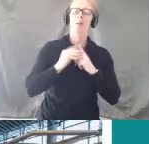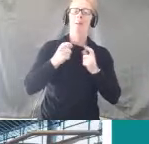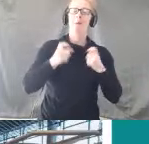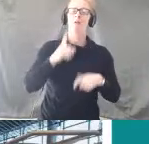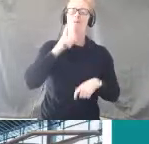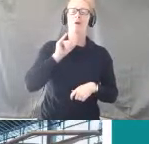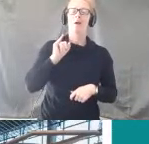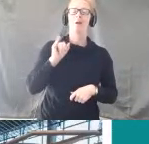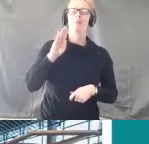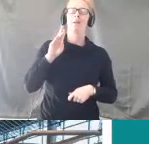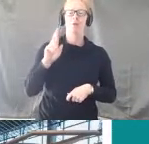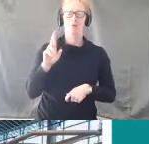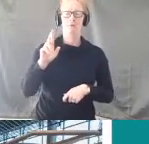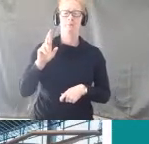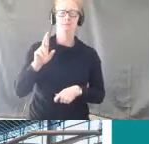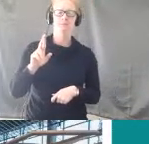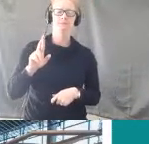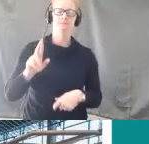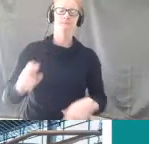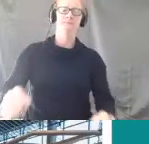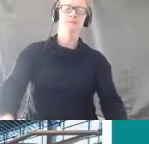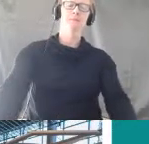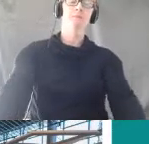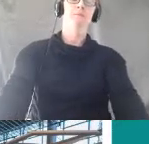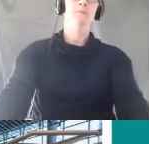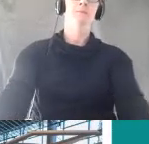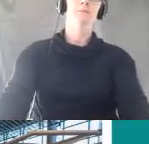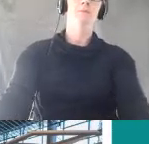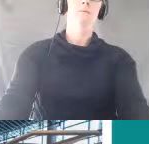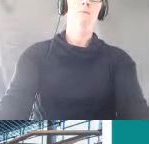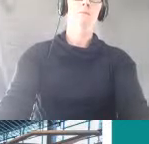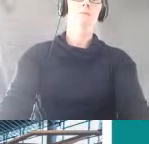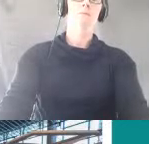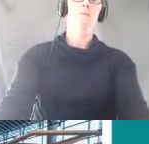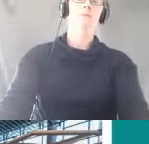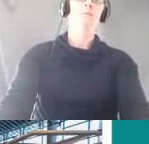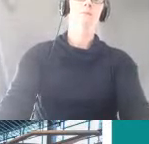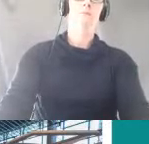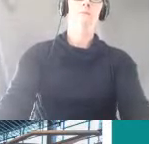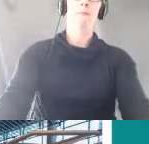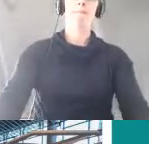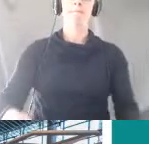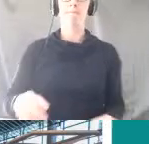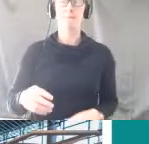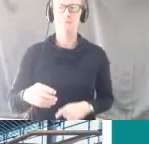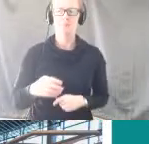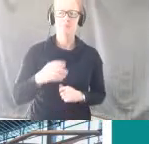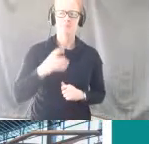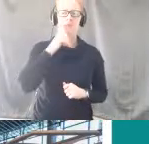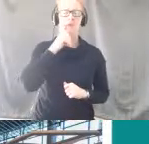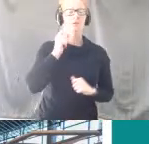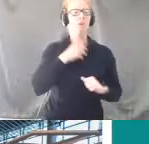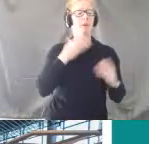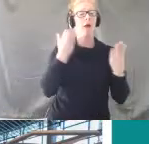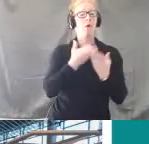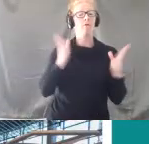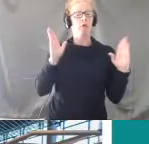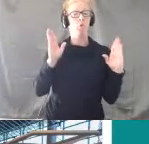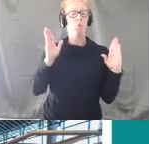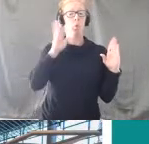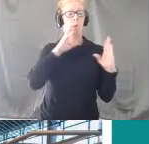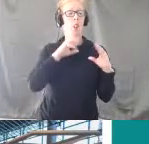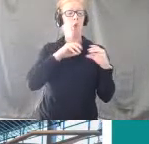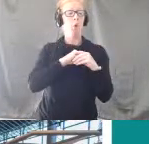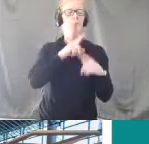provide the overview of comments we've received on the draft supplemental EIS. And my overview is going to include a little